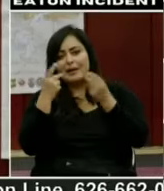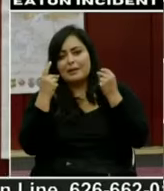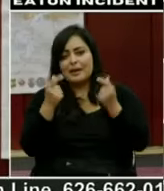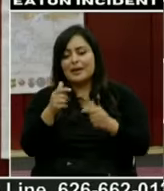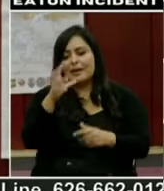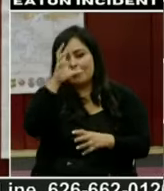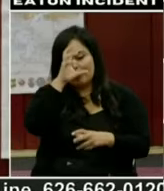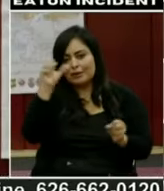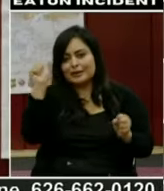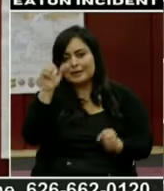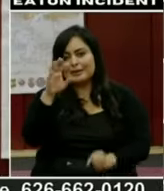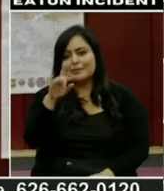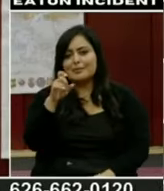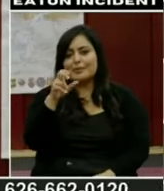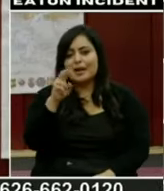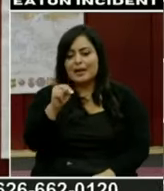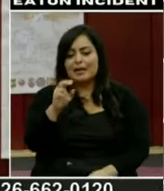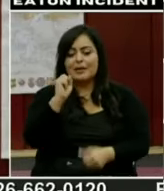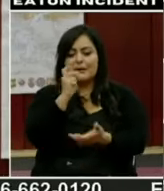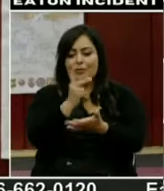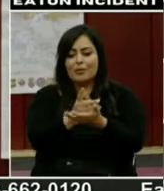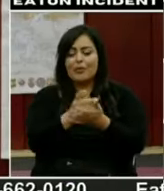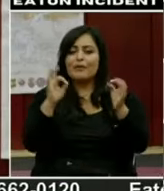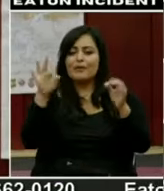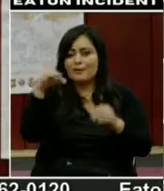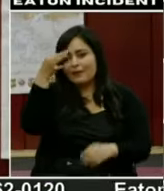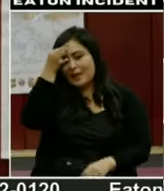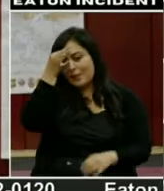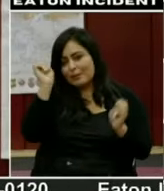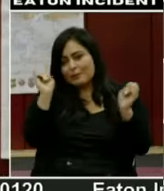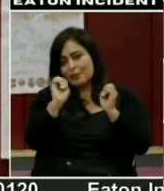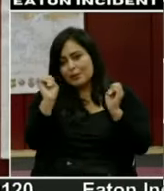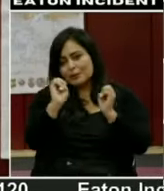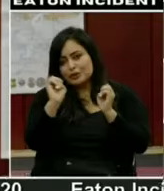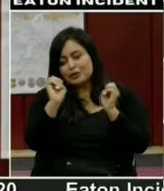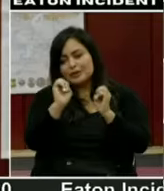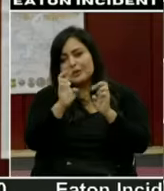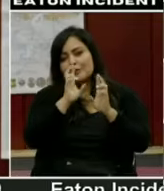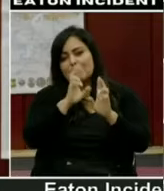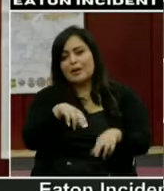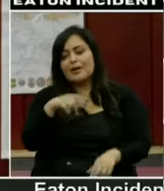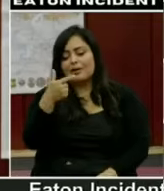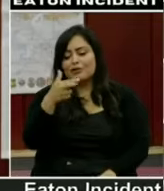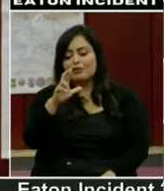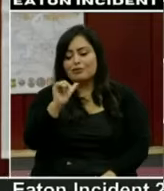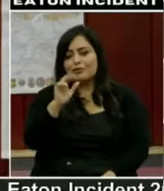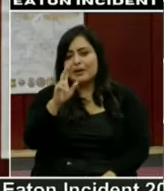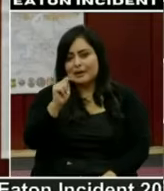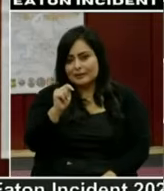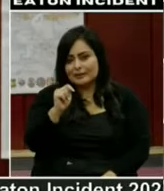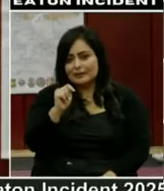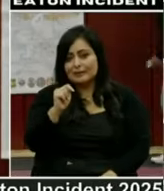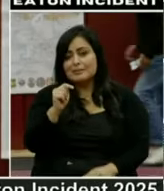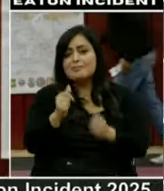President Biden approved the federal emergency management grants, and normally they are approved at